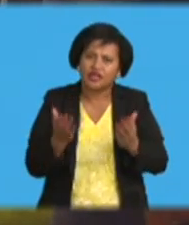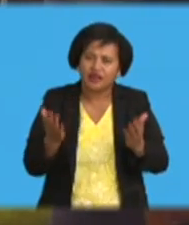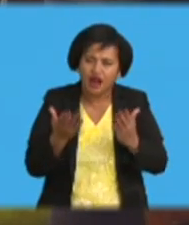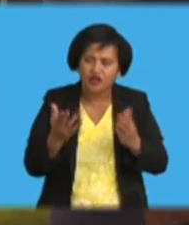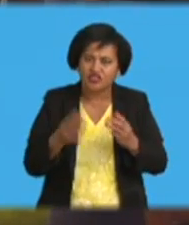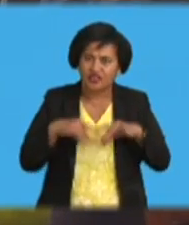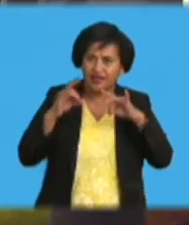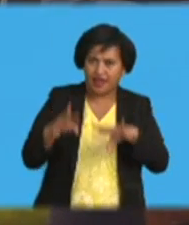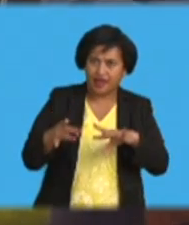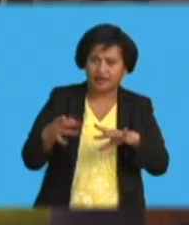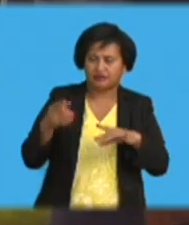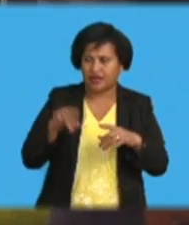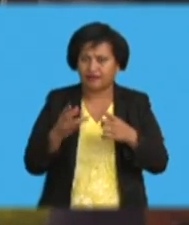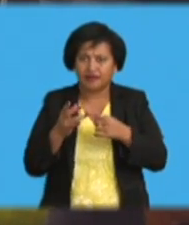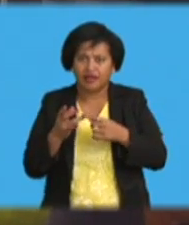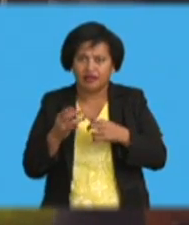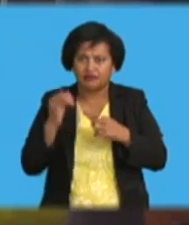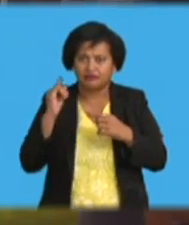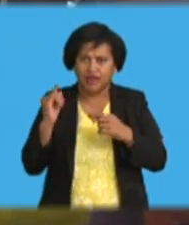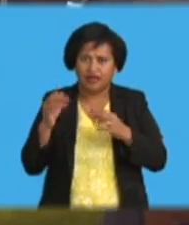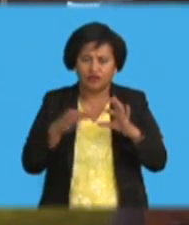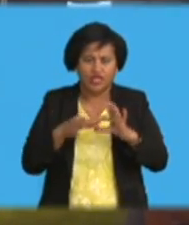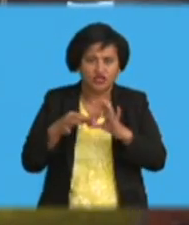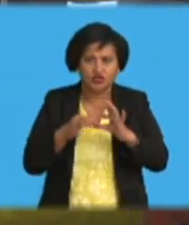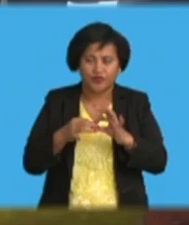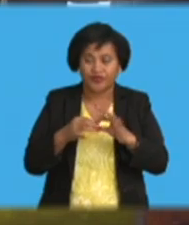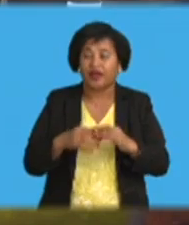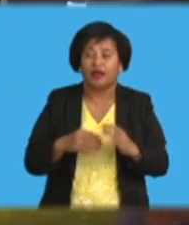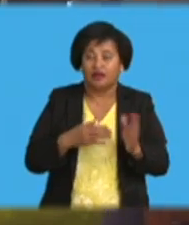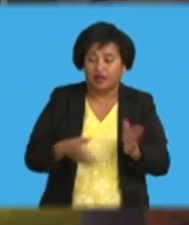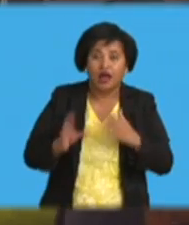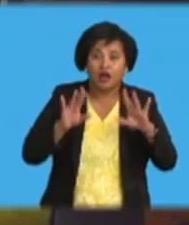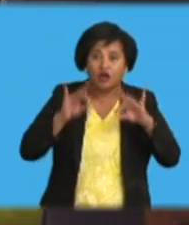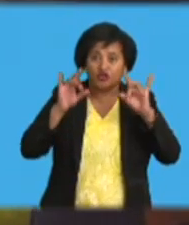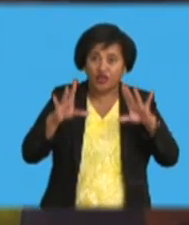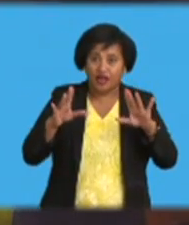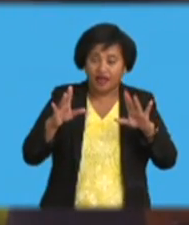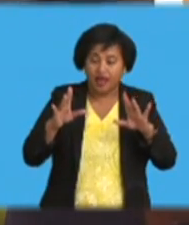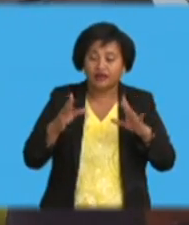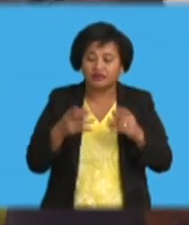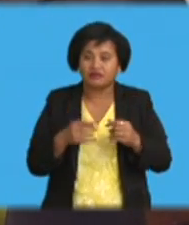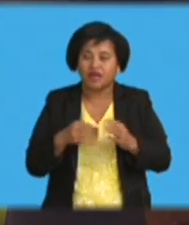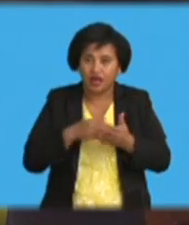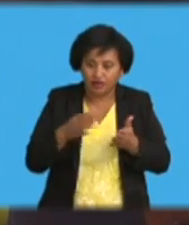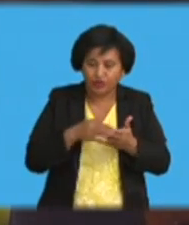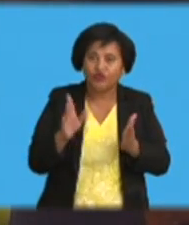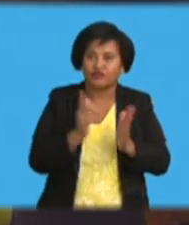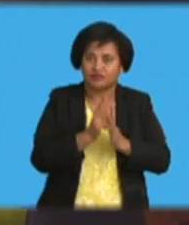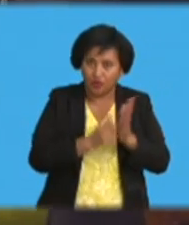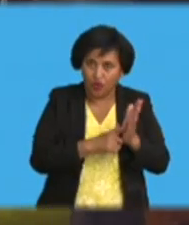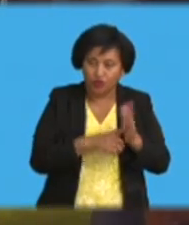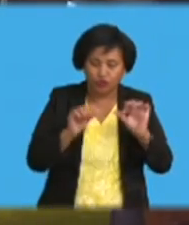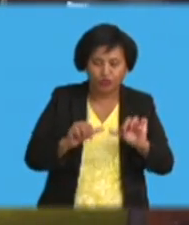extremism. Australia has passed legislation protecting children from cyberbullying and social media abuse as